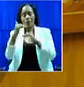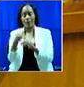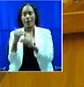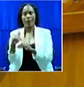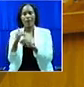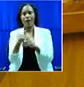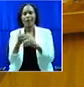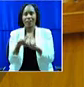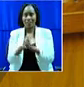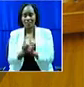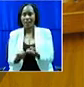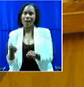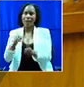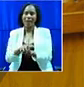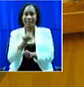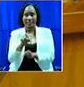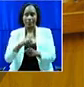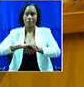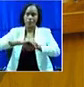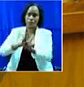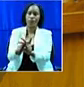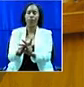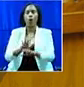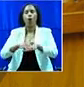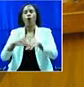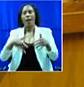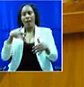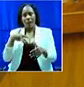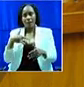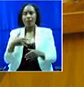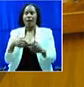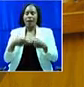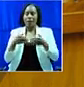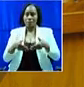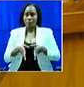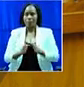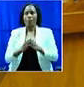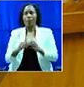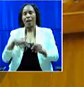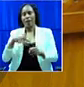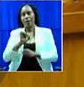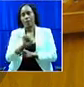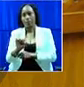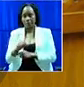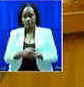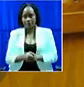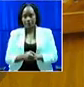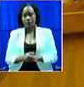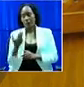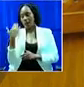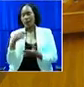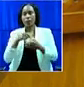of the pandemic on the lives and the livelihoods of our people. For the last month and a